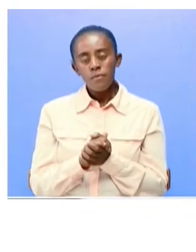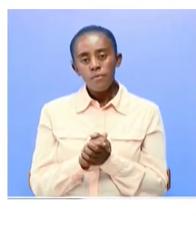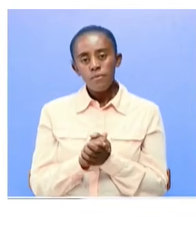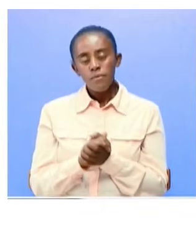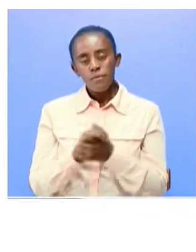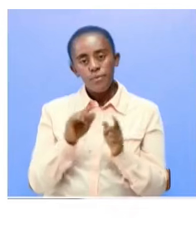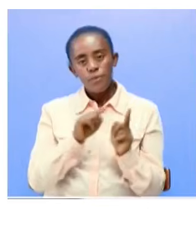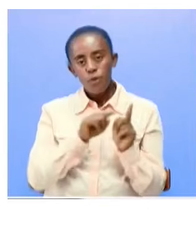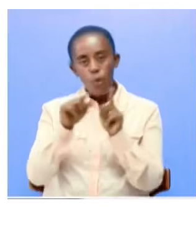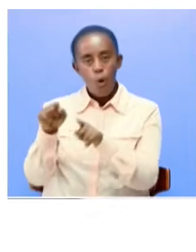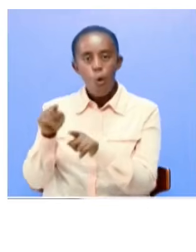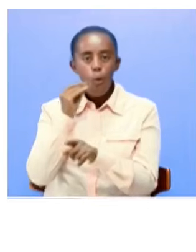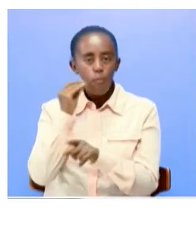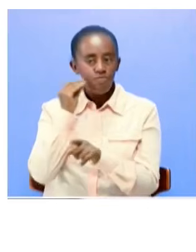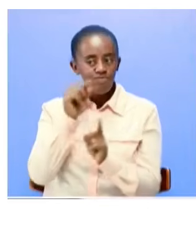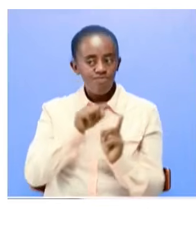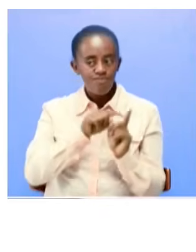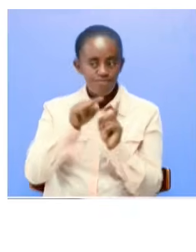go home